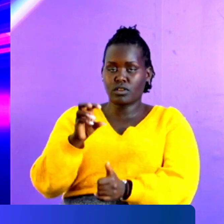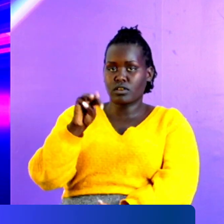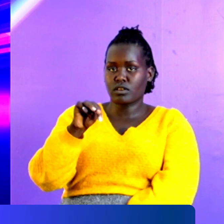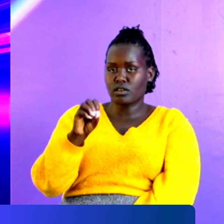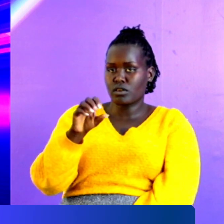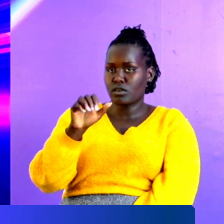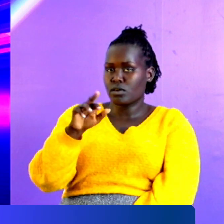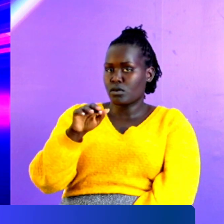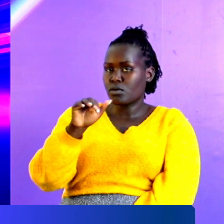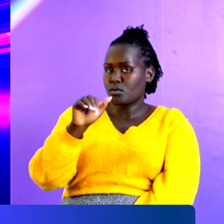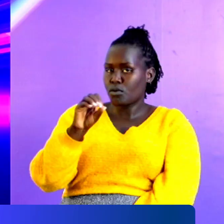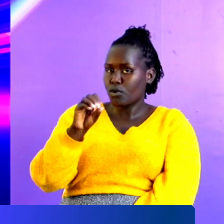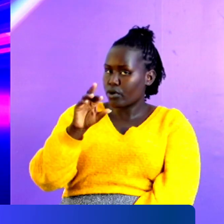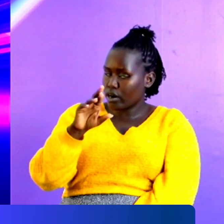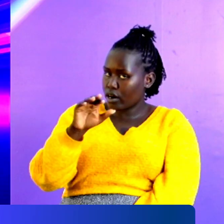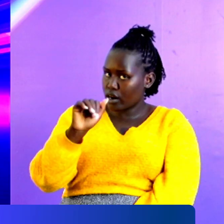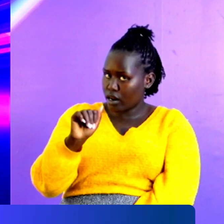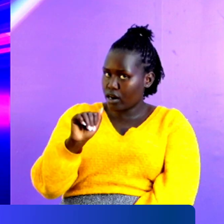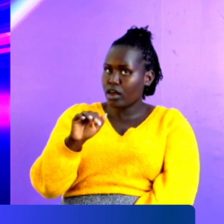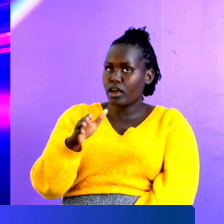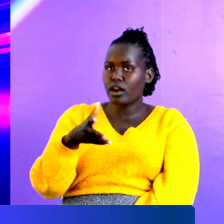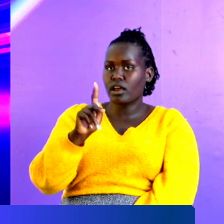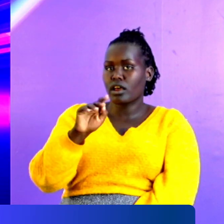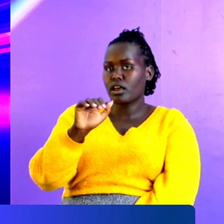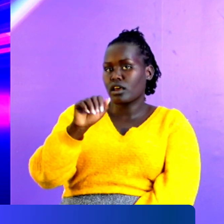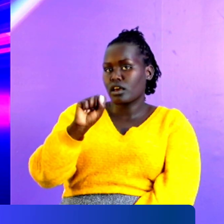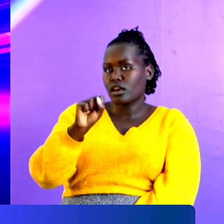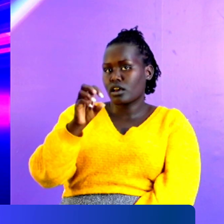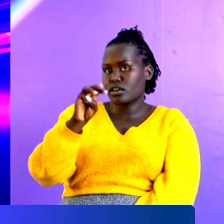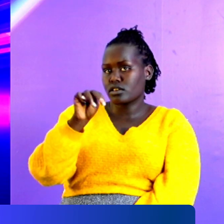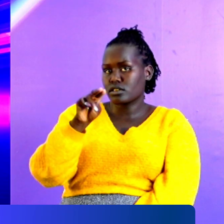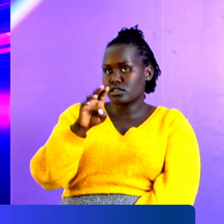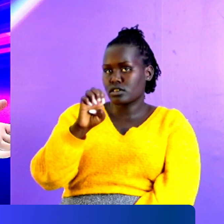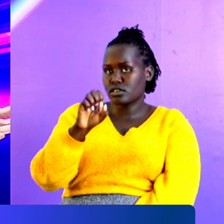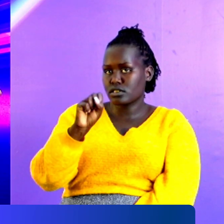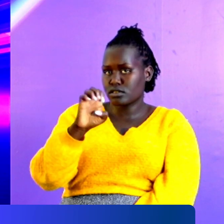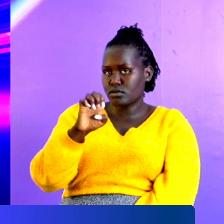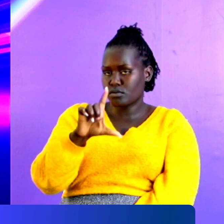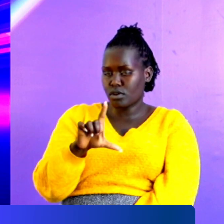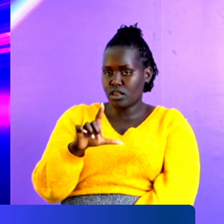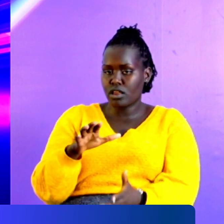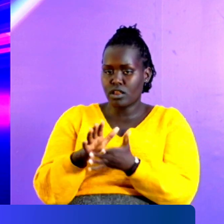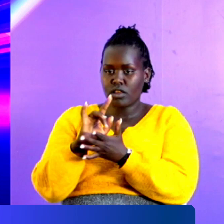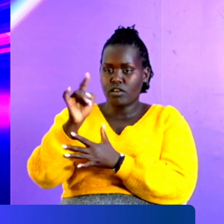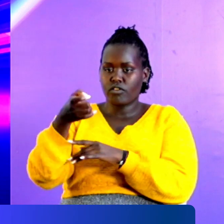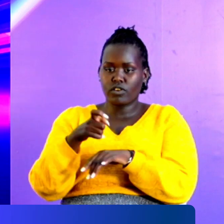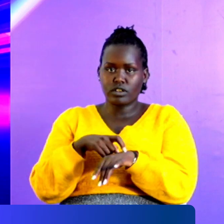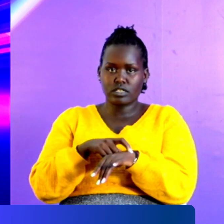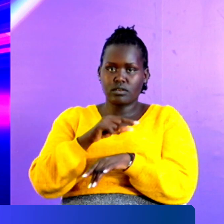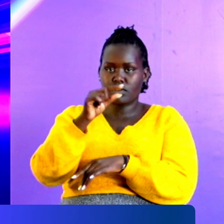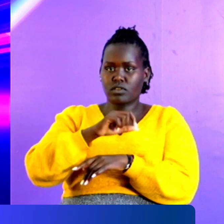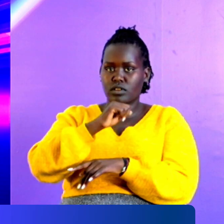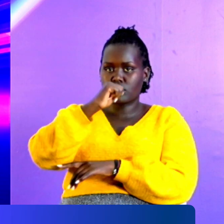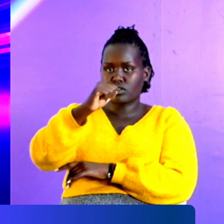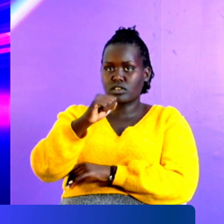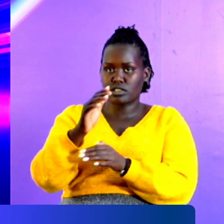Casmuel. Around 2023, these are the young people that were promising. And for the first time, the millennials and Gen Xers, they're like, yeah,